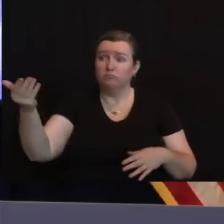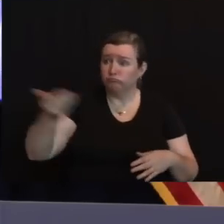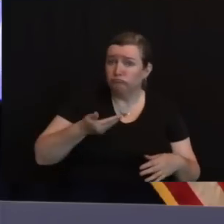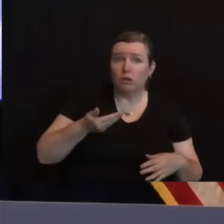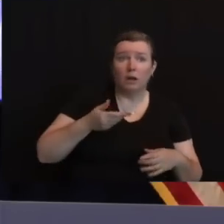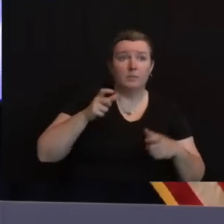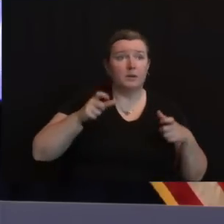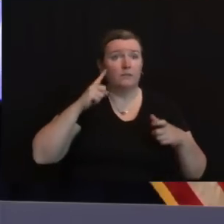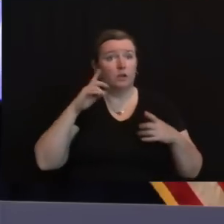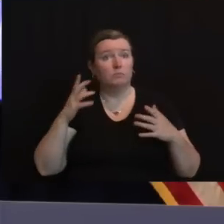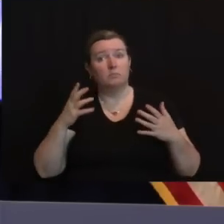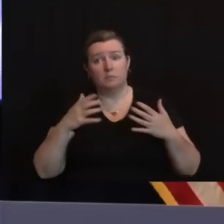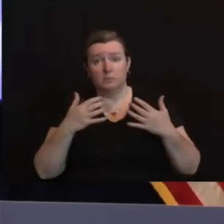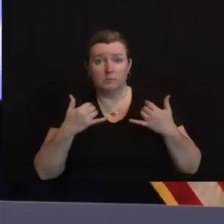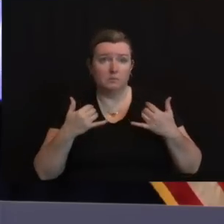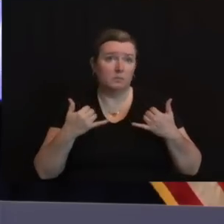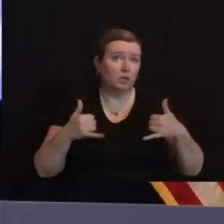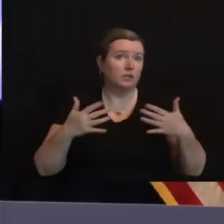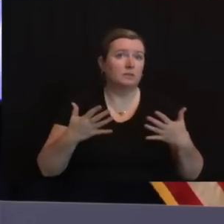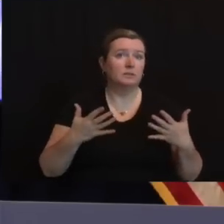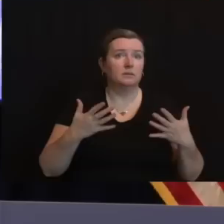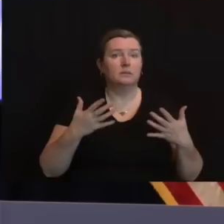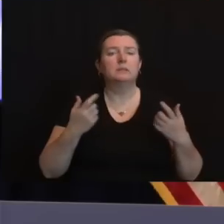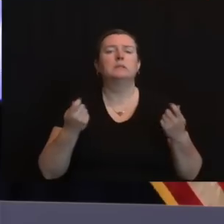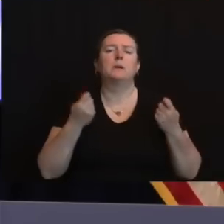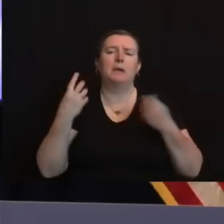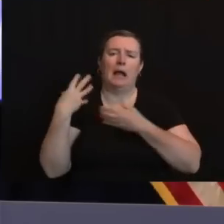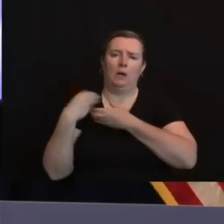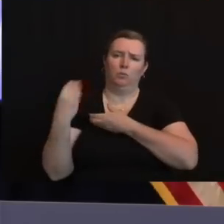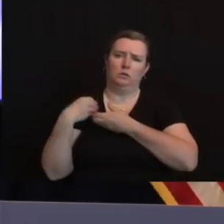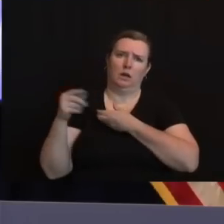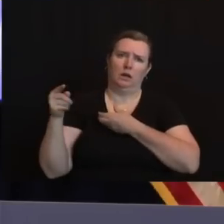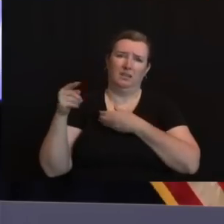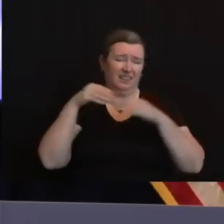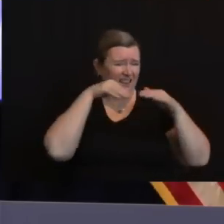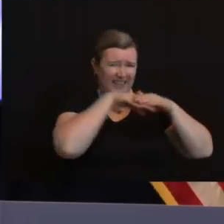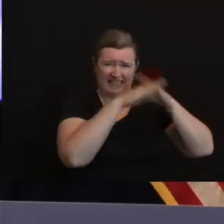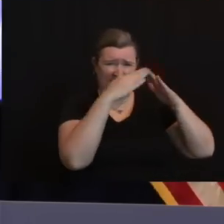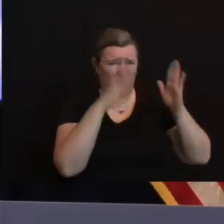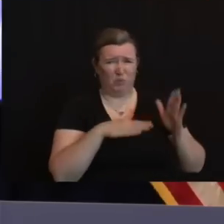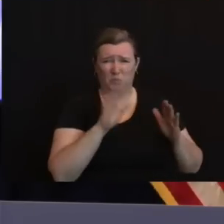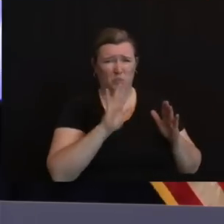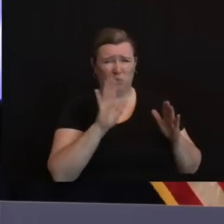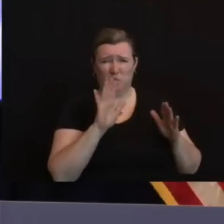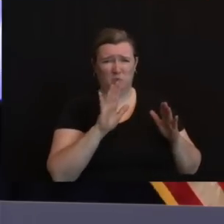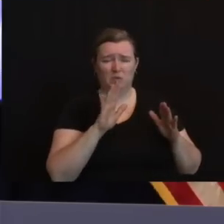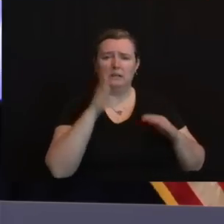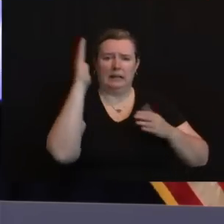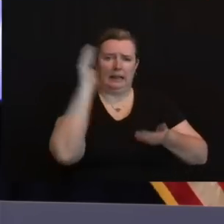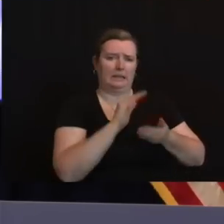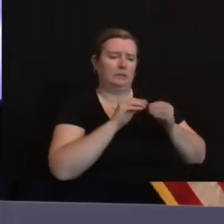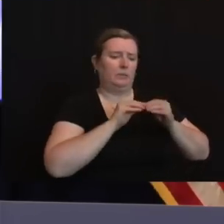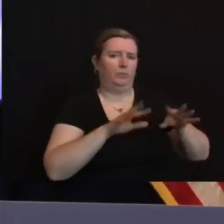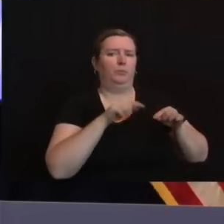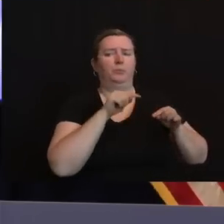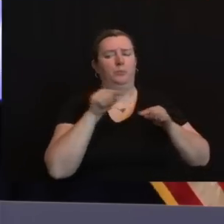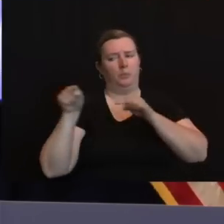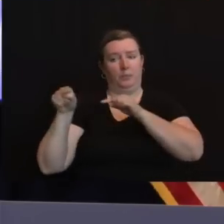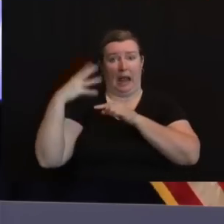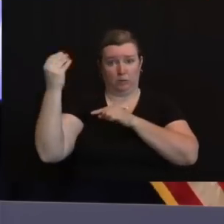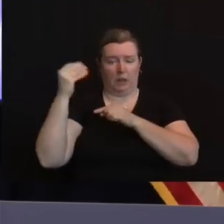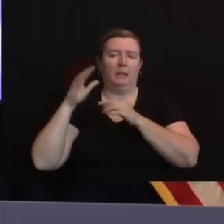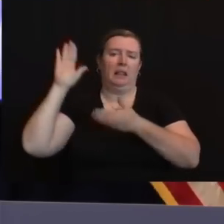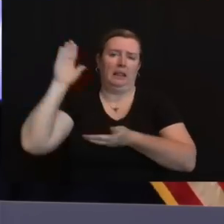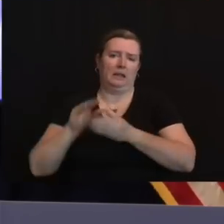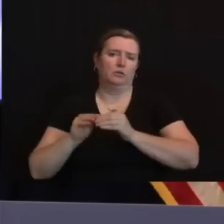outside and continue to social distance to lessen the risk of spreading the virus. When going out,